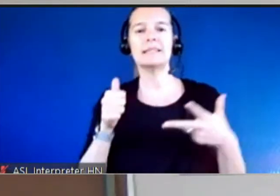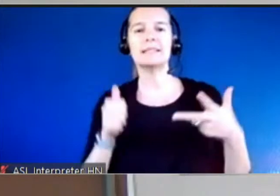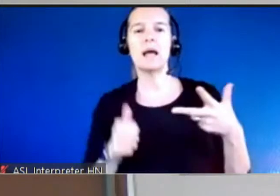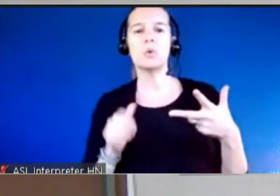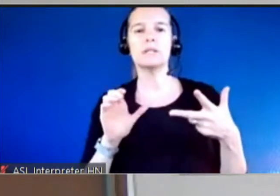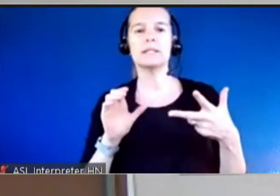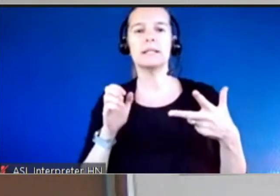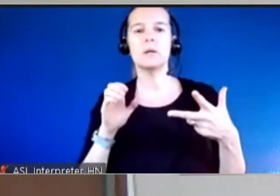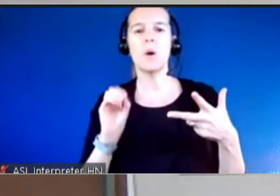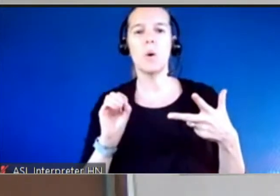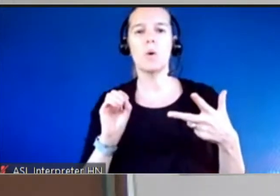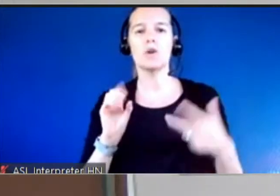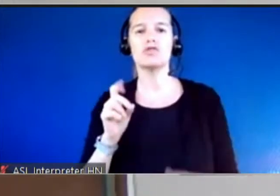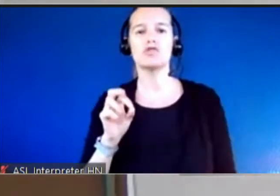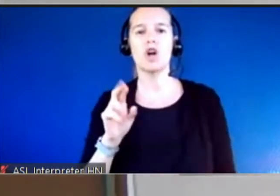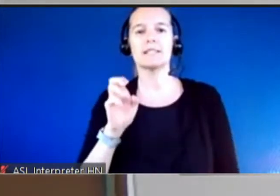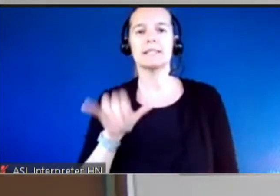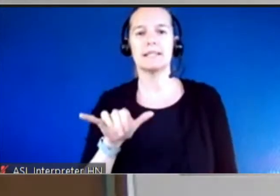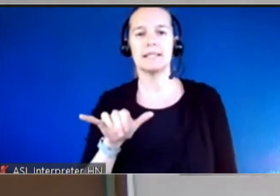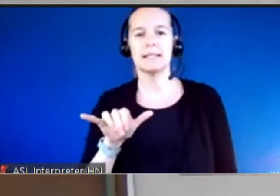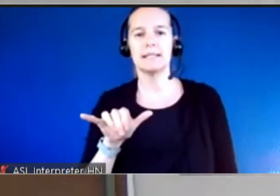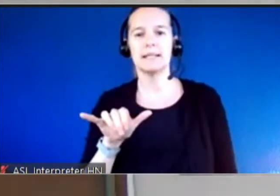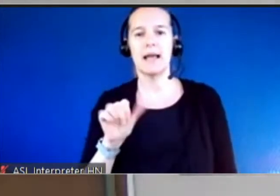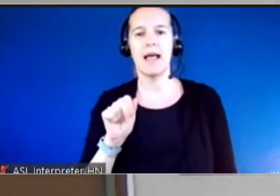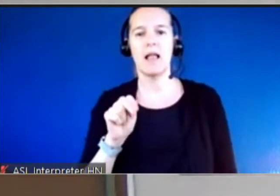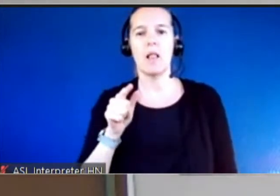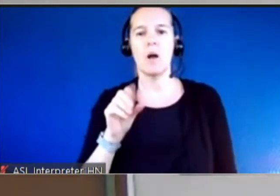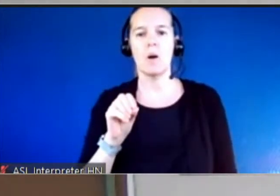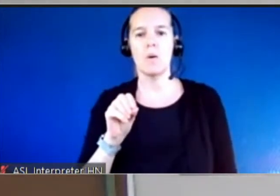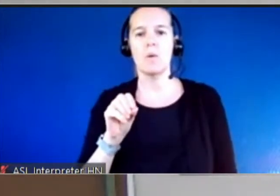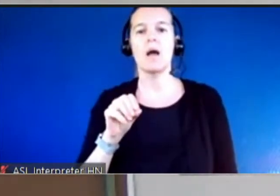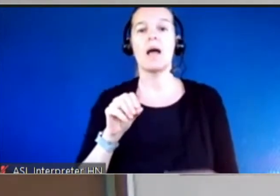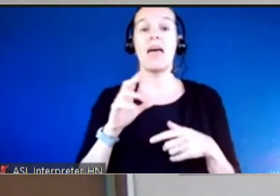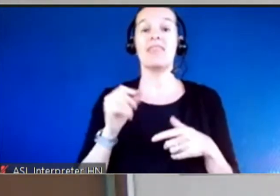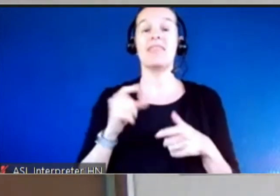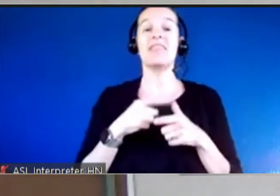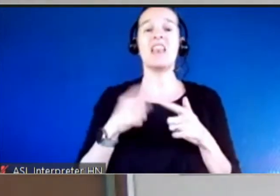Antle. After that, we will be happy to take a few questions from the media.